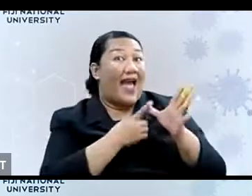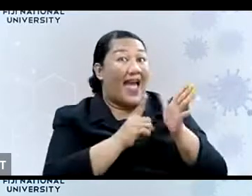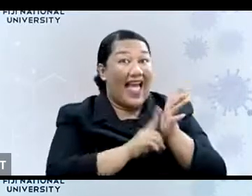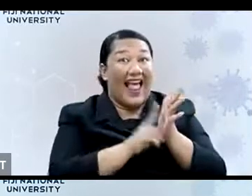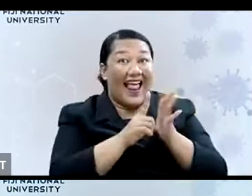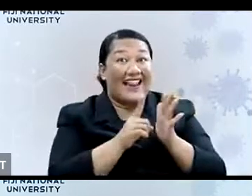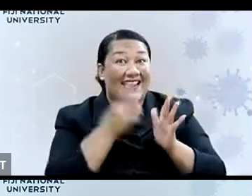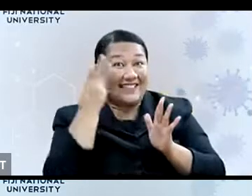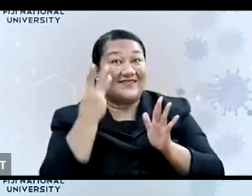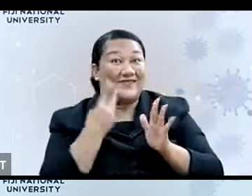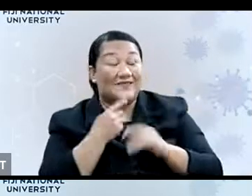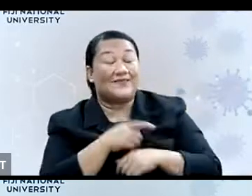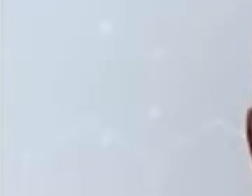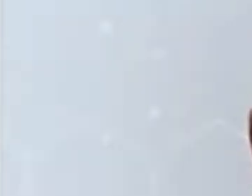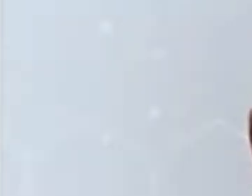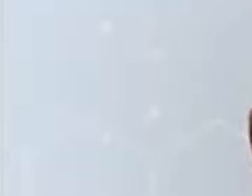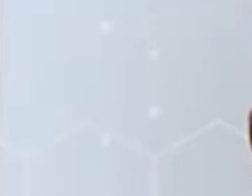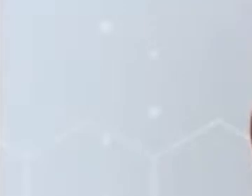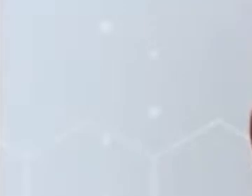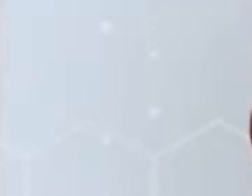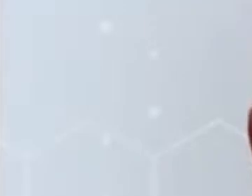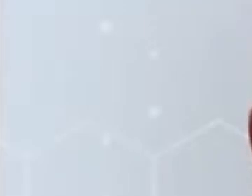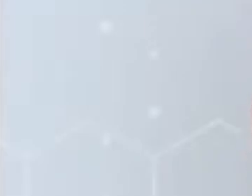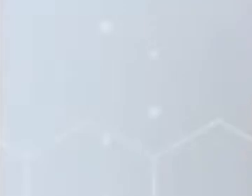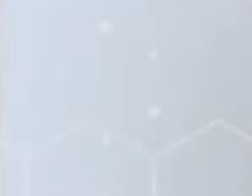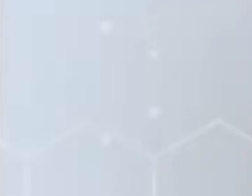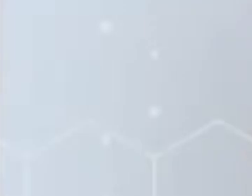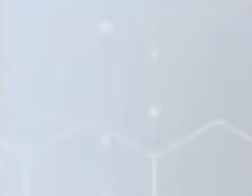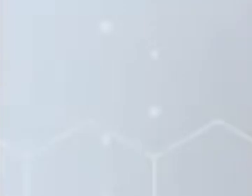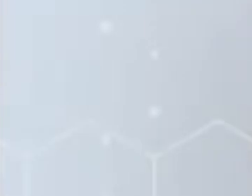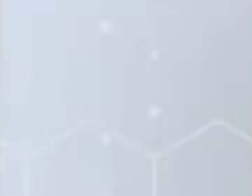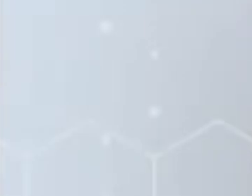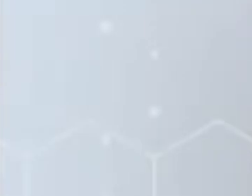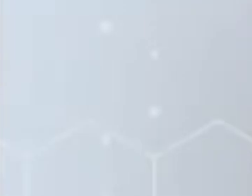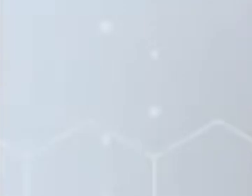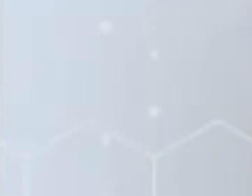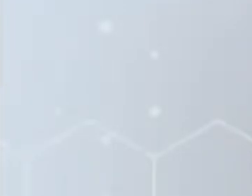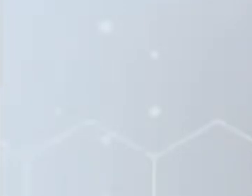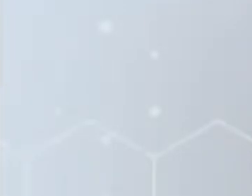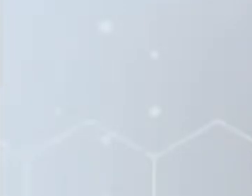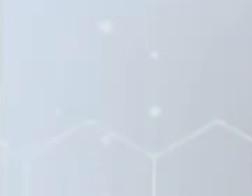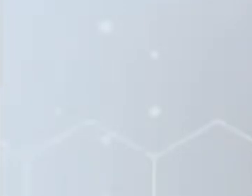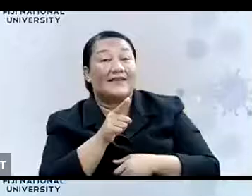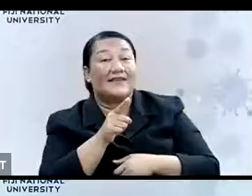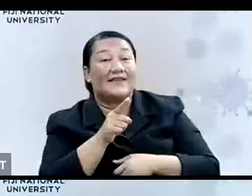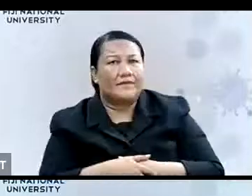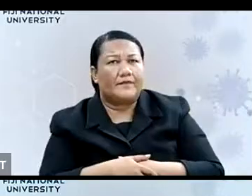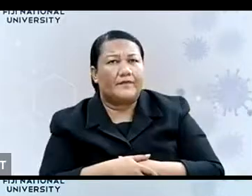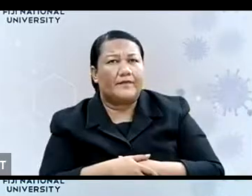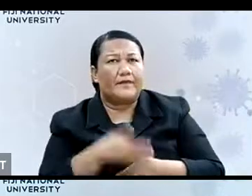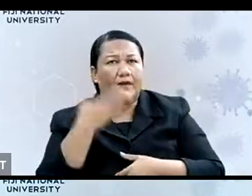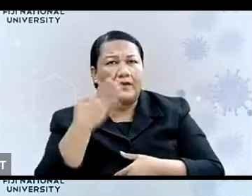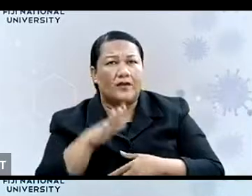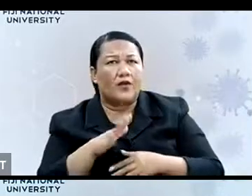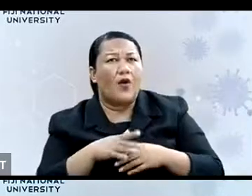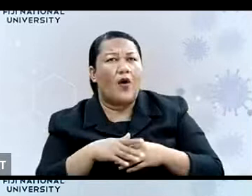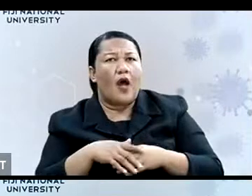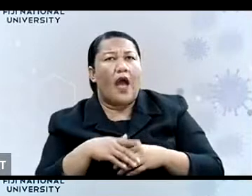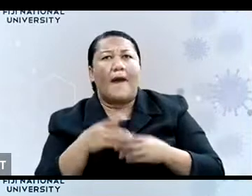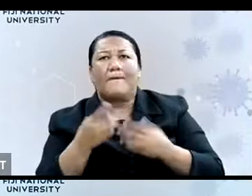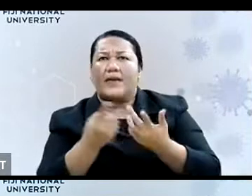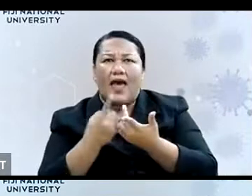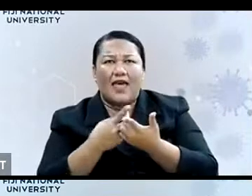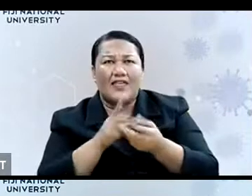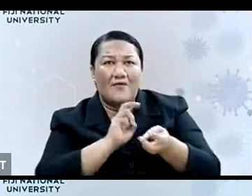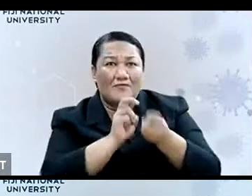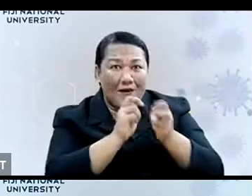is proportionality. You know, that given all the, you know, other problems and issues that lockdowns of